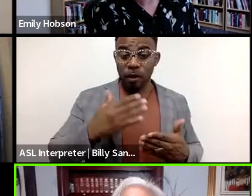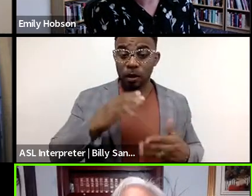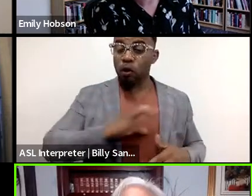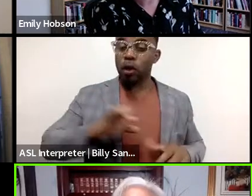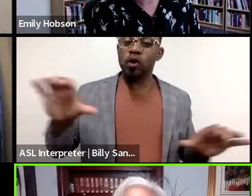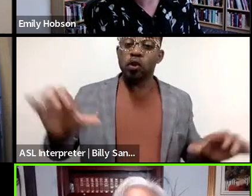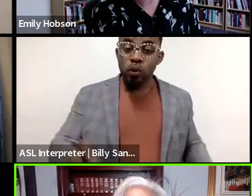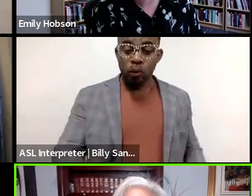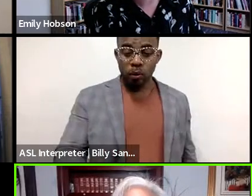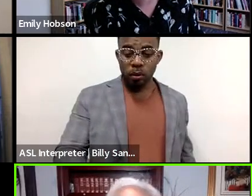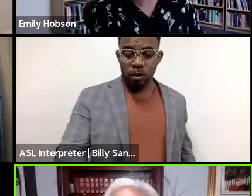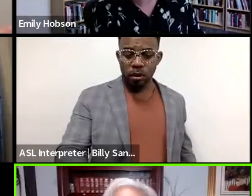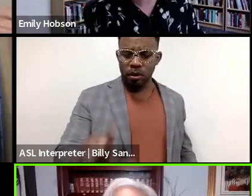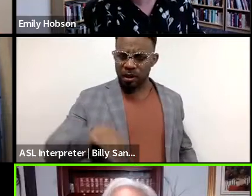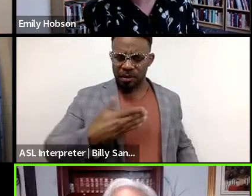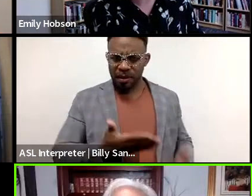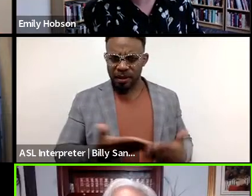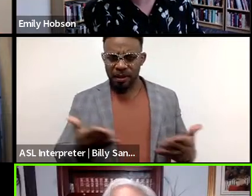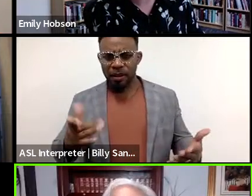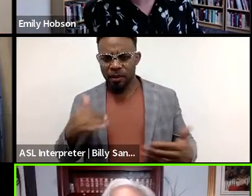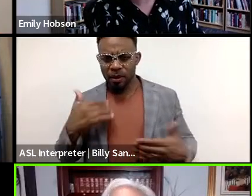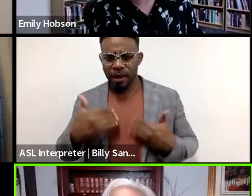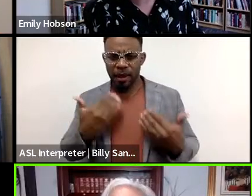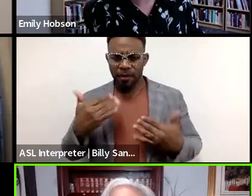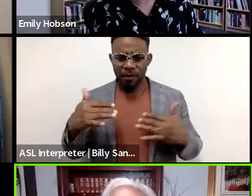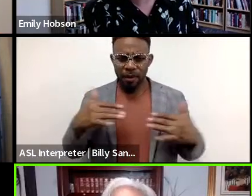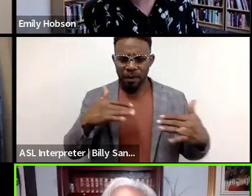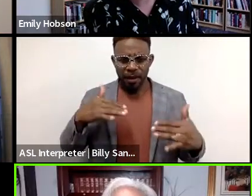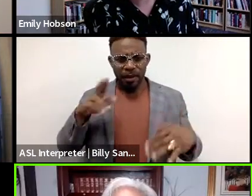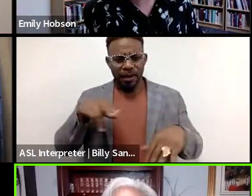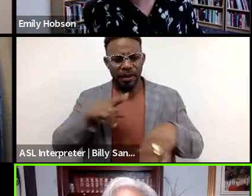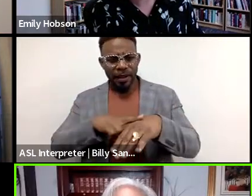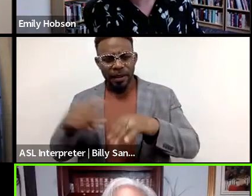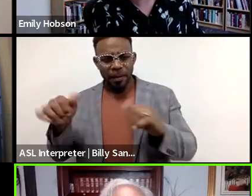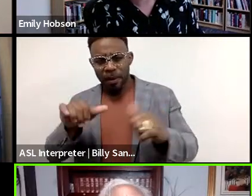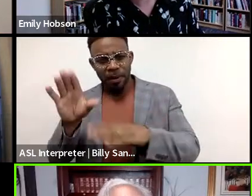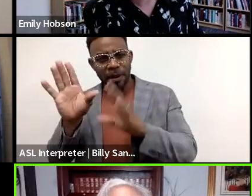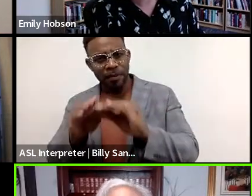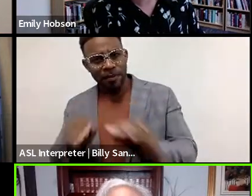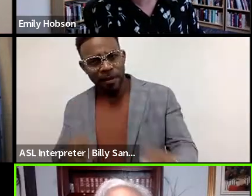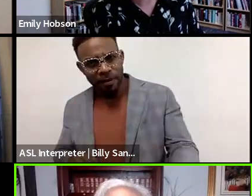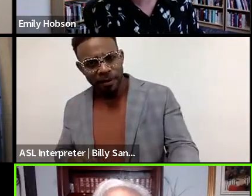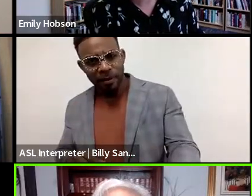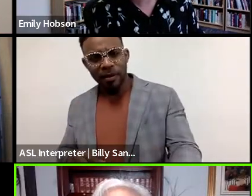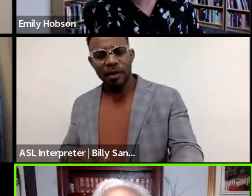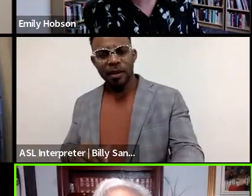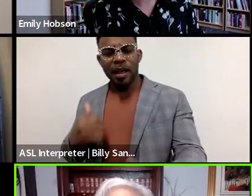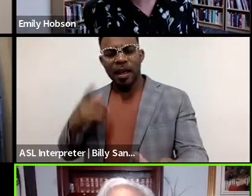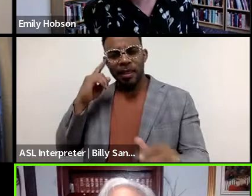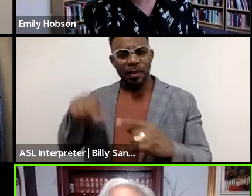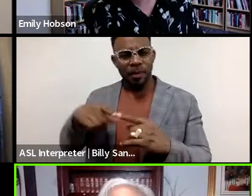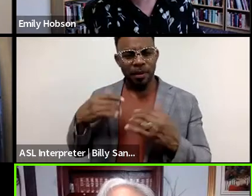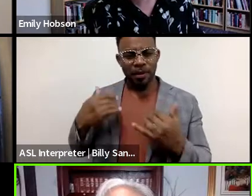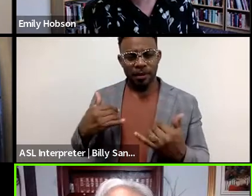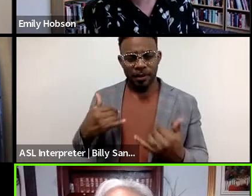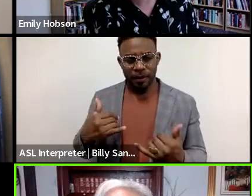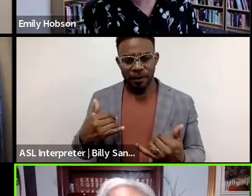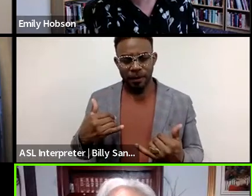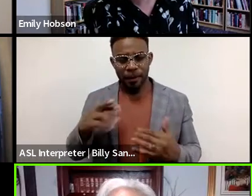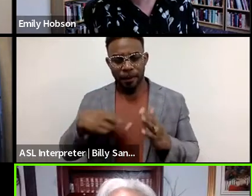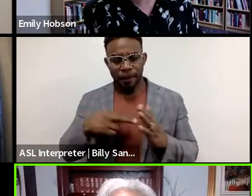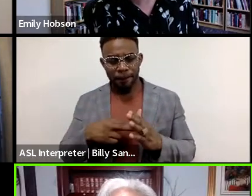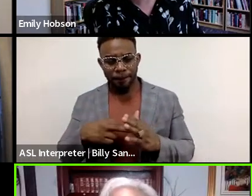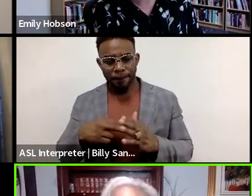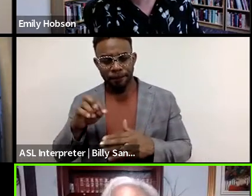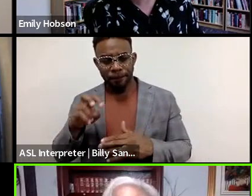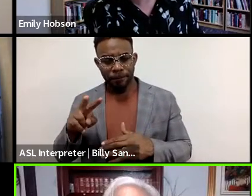do. You're upsetting things. And I mean, and so you have this battle at the National Baptist Convention. And so I think about today, the role of